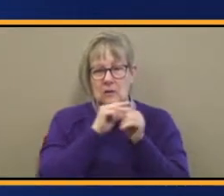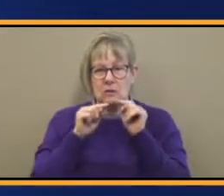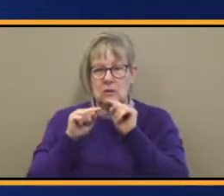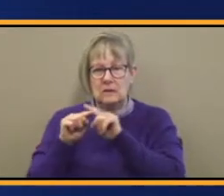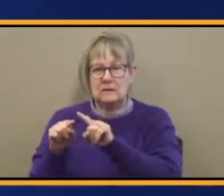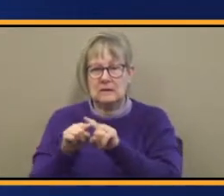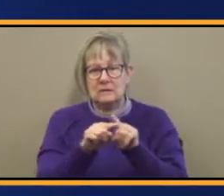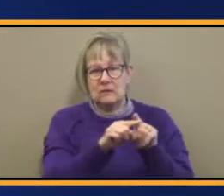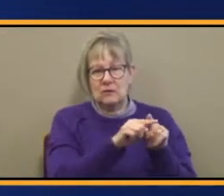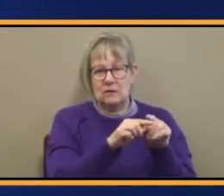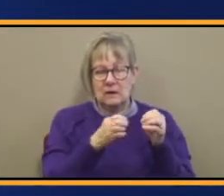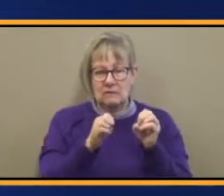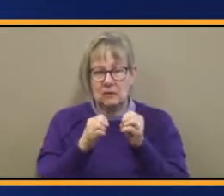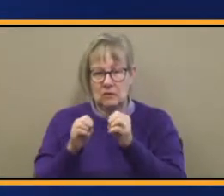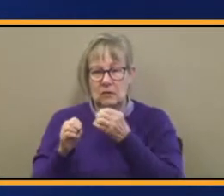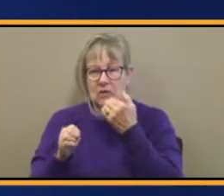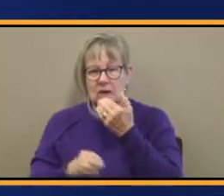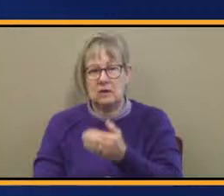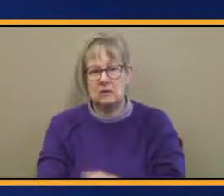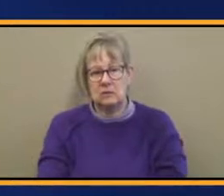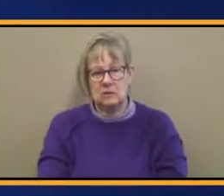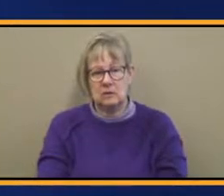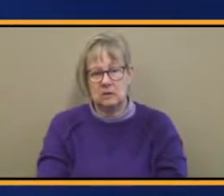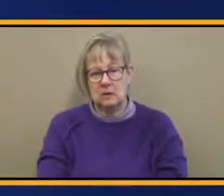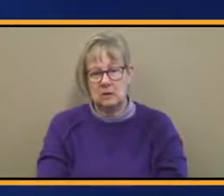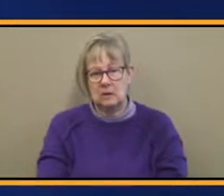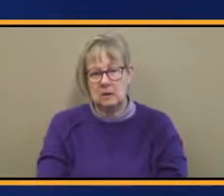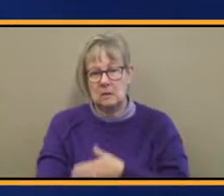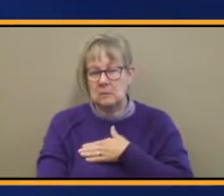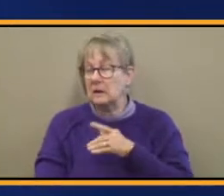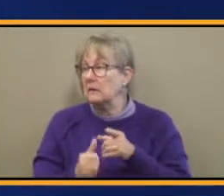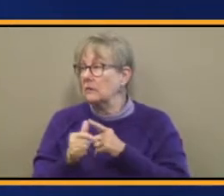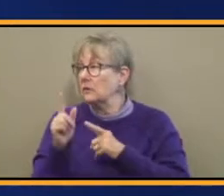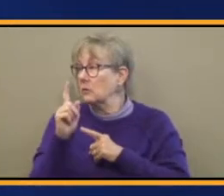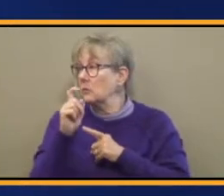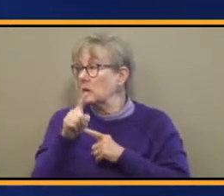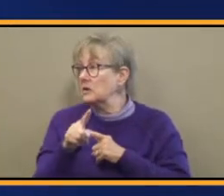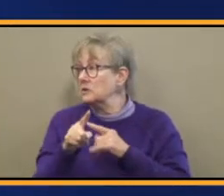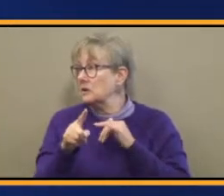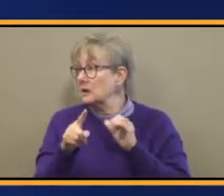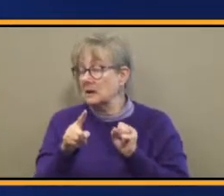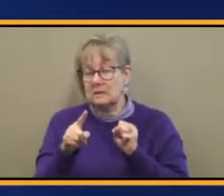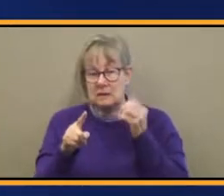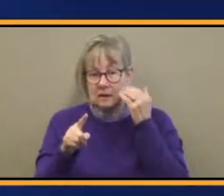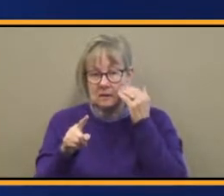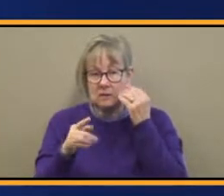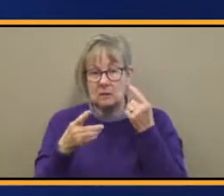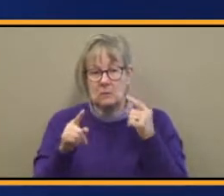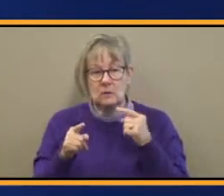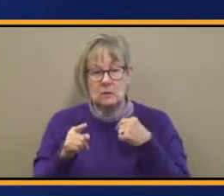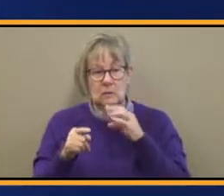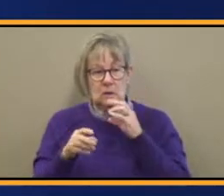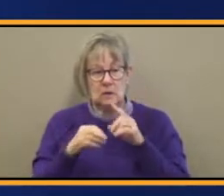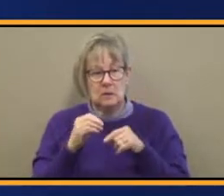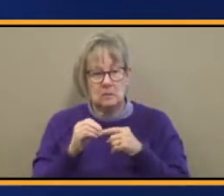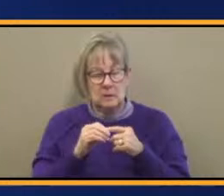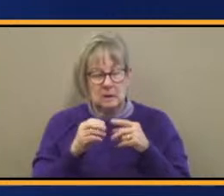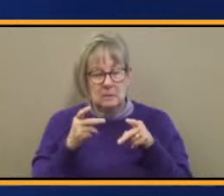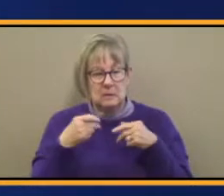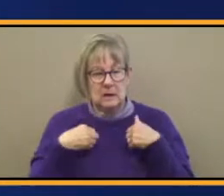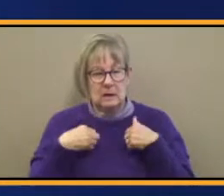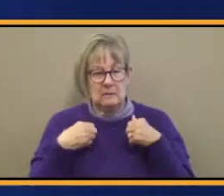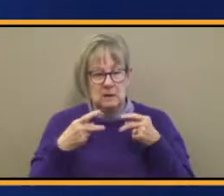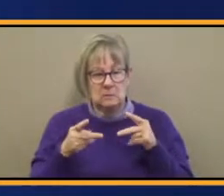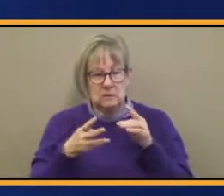efforts. Thank you. Now my first question is, I know that when we talked about it originally, people had the opportunity to opt